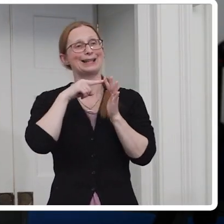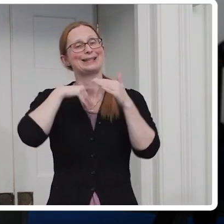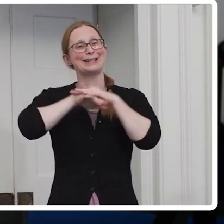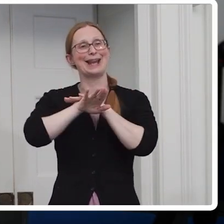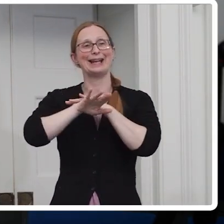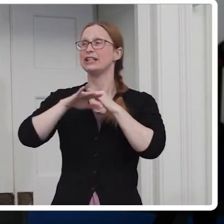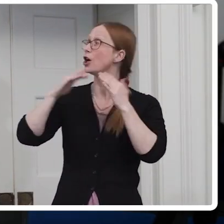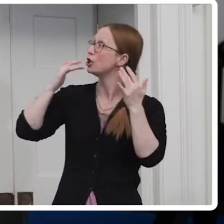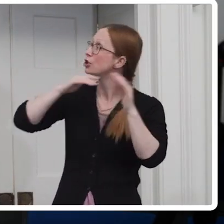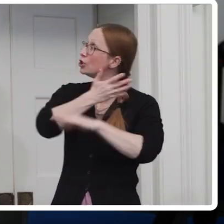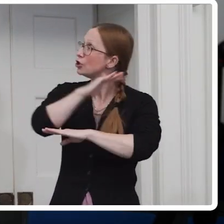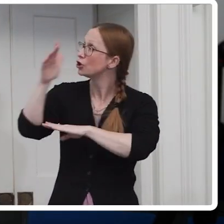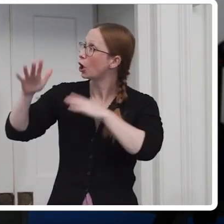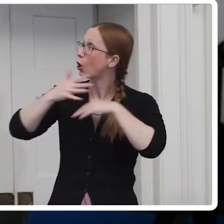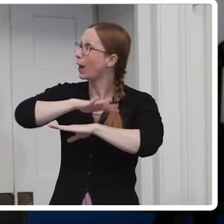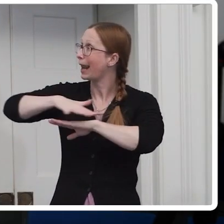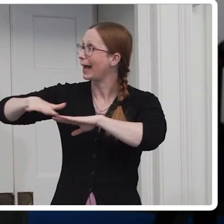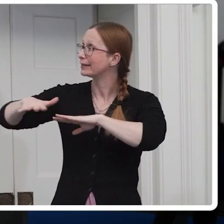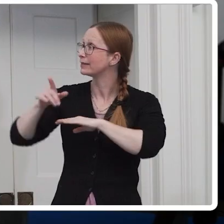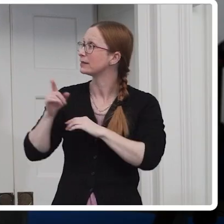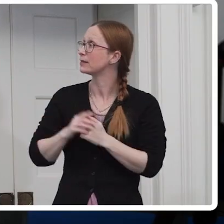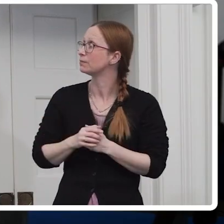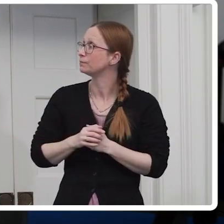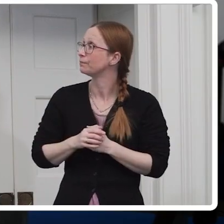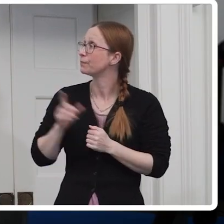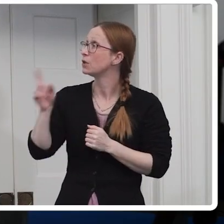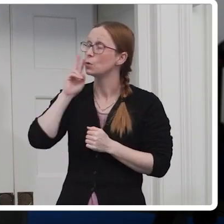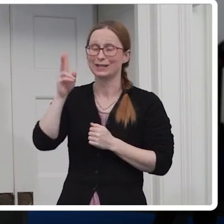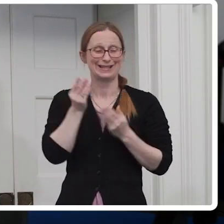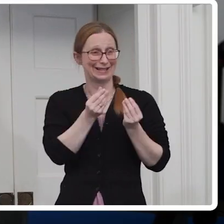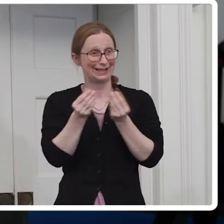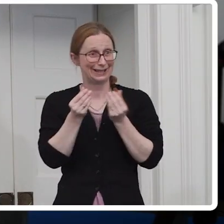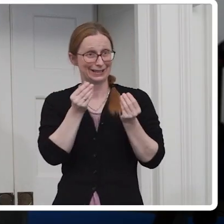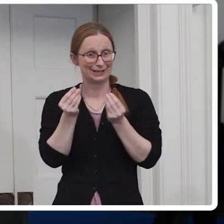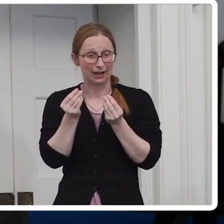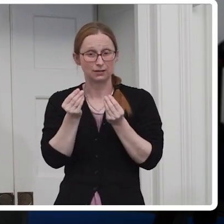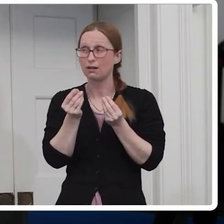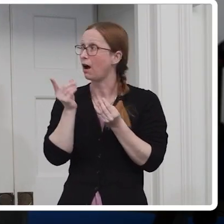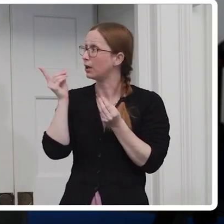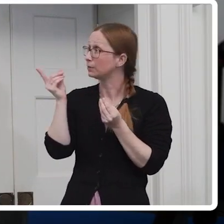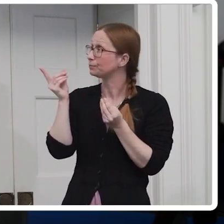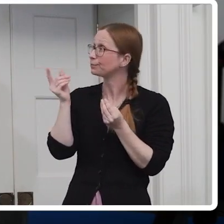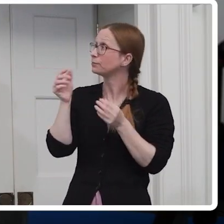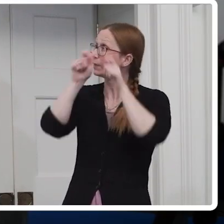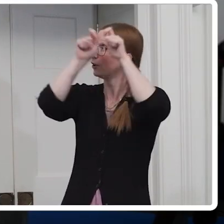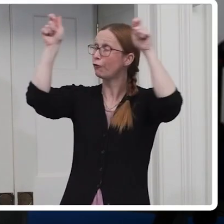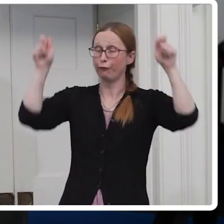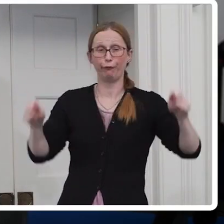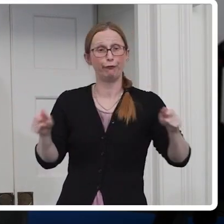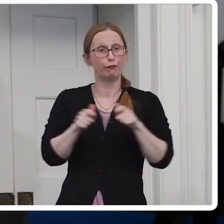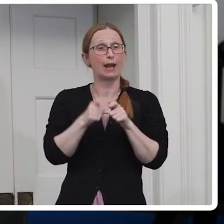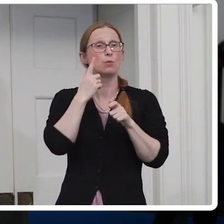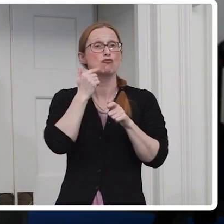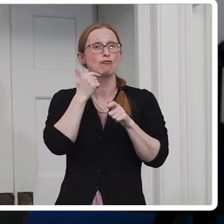in Jungleland. And you can see here a textile work by Elizabeth Allen. The